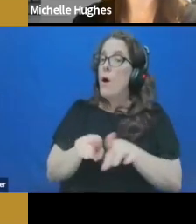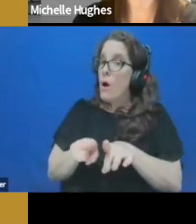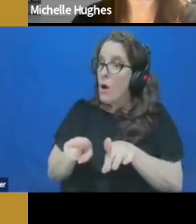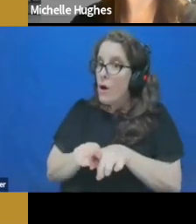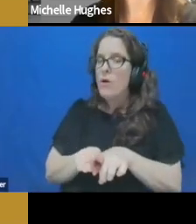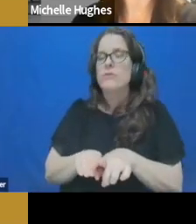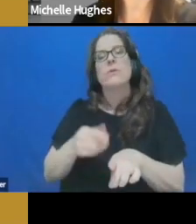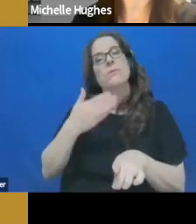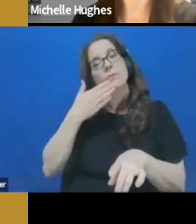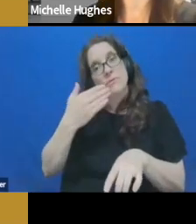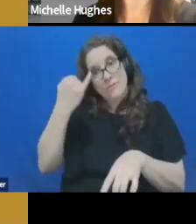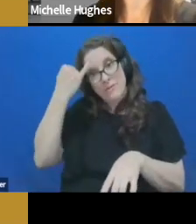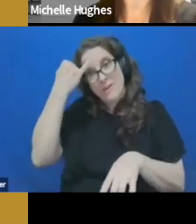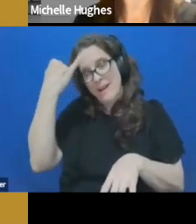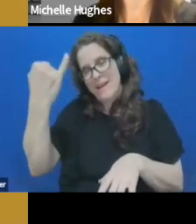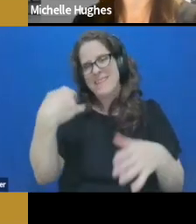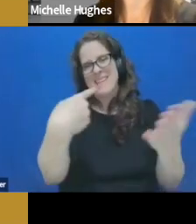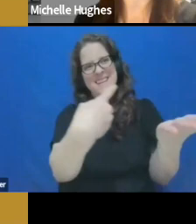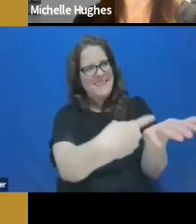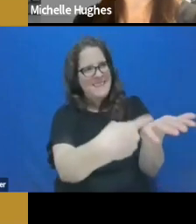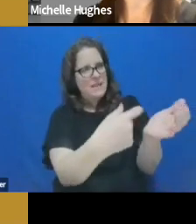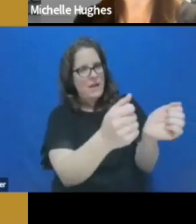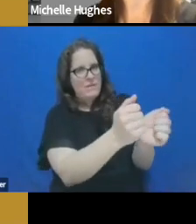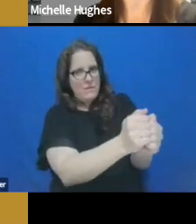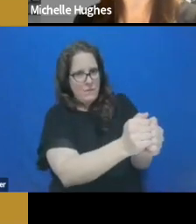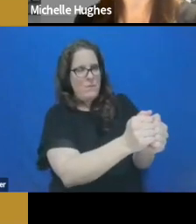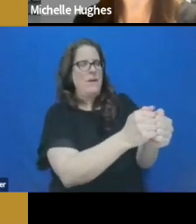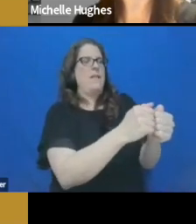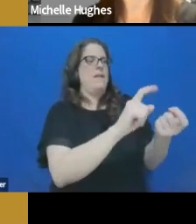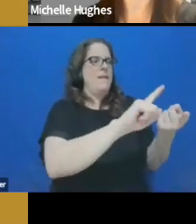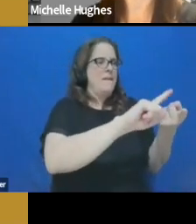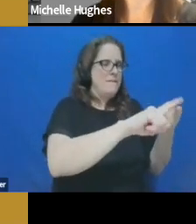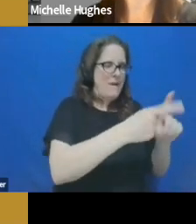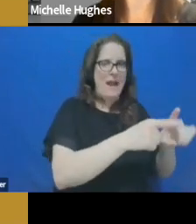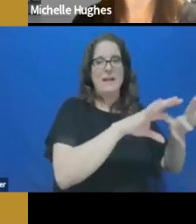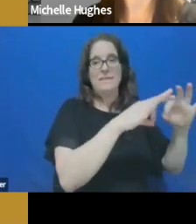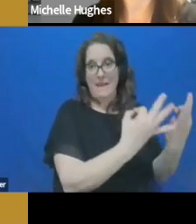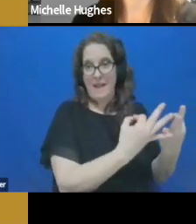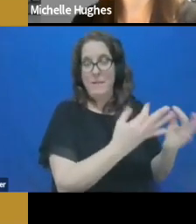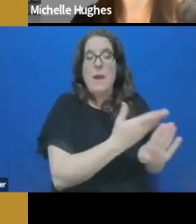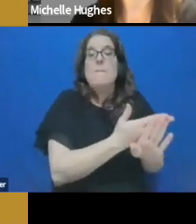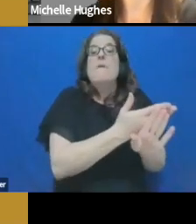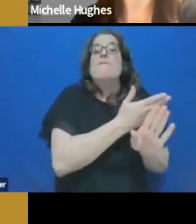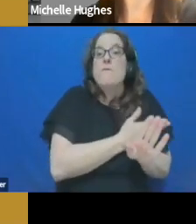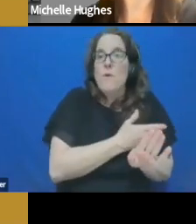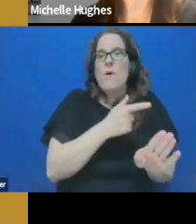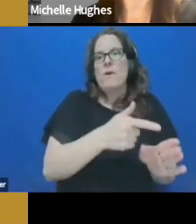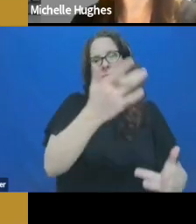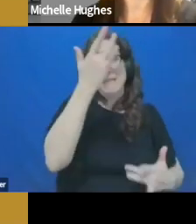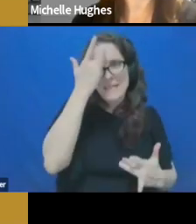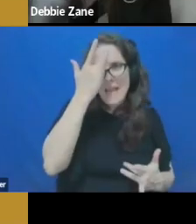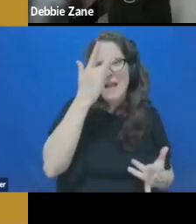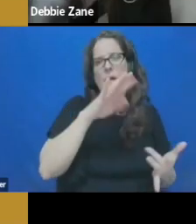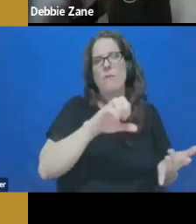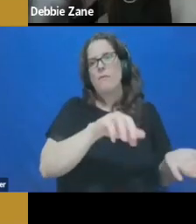friends before there is an event that puts the estate plan into action, such as an illness or death of a parent or